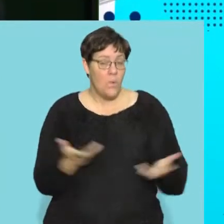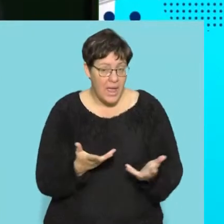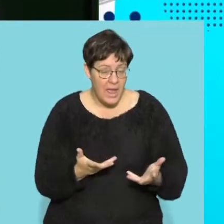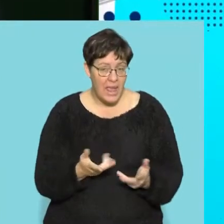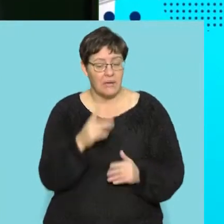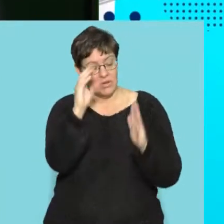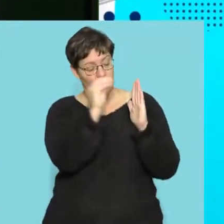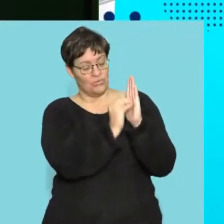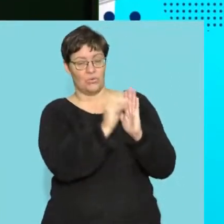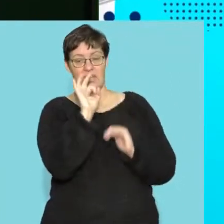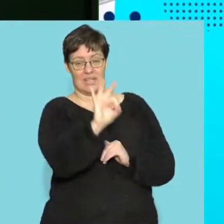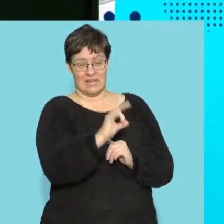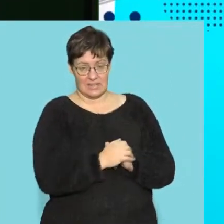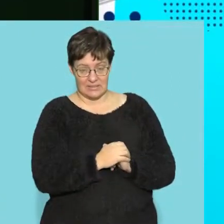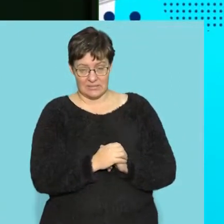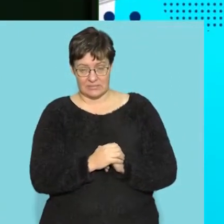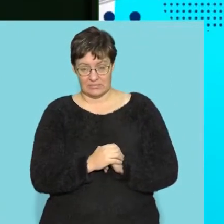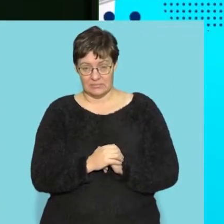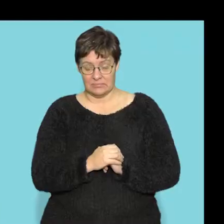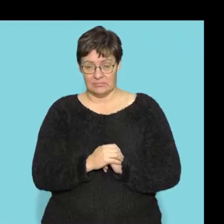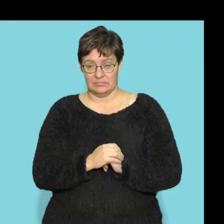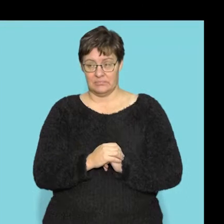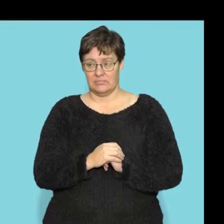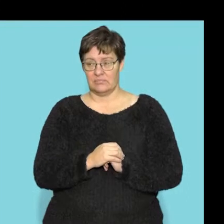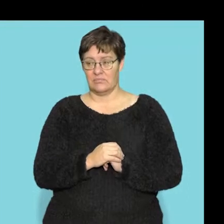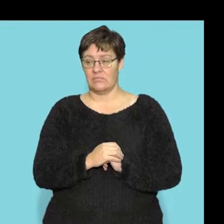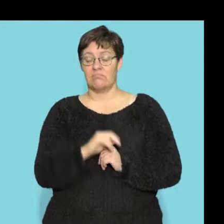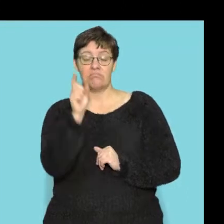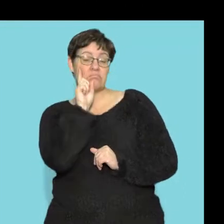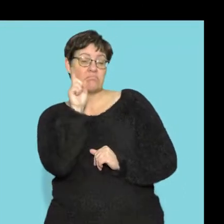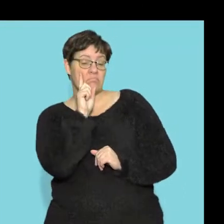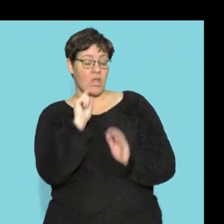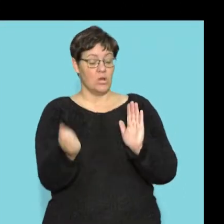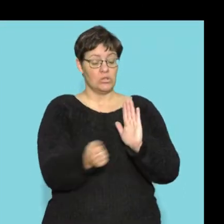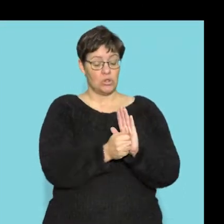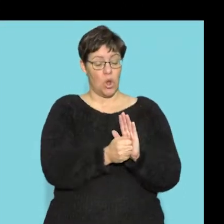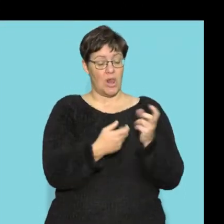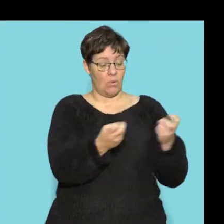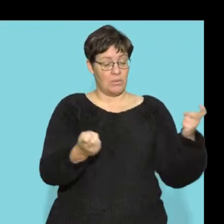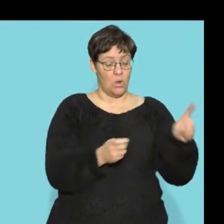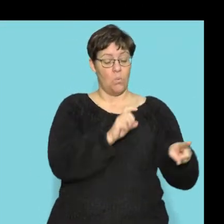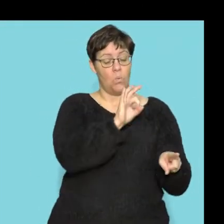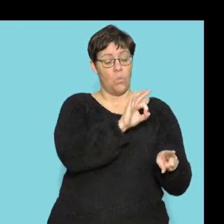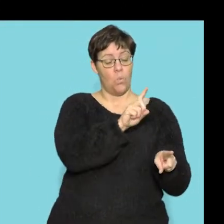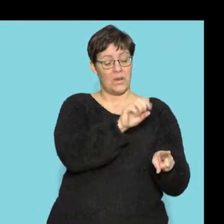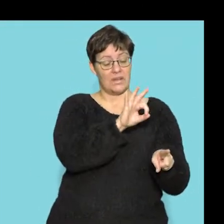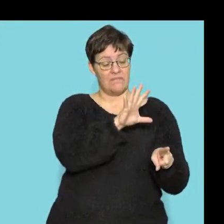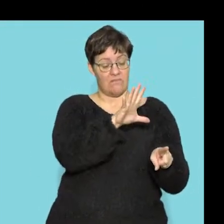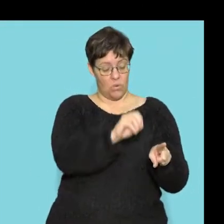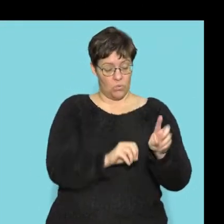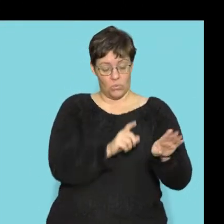note number 3. Therefore, watch. Your sold equipment, 1350, we calculated.